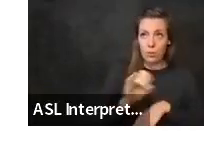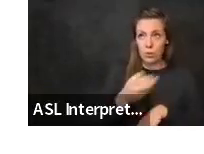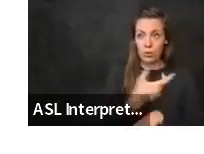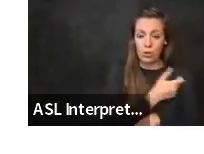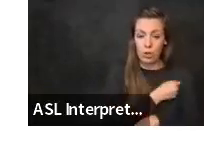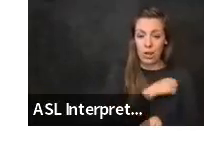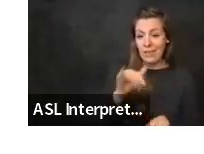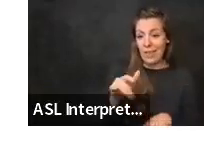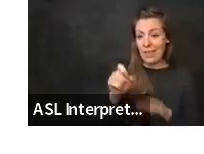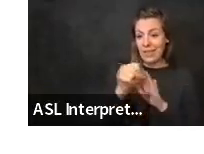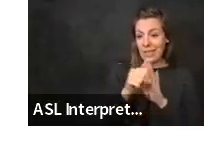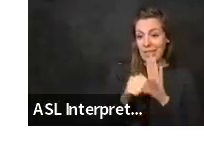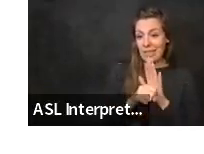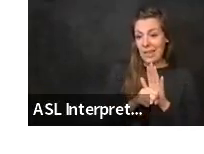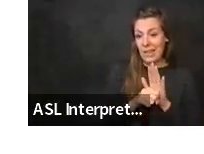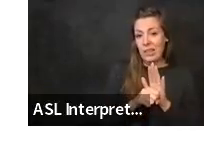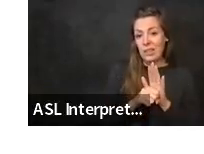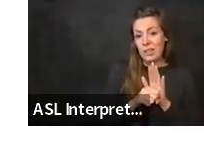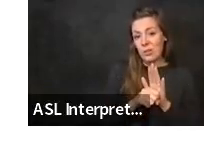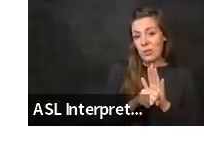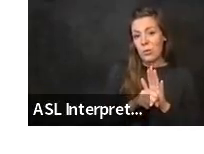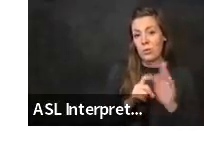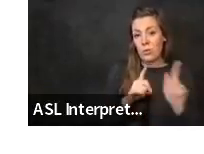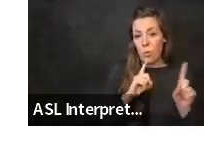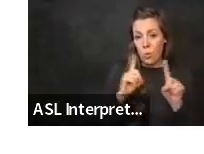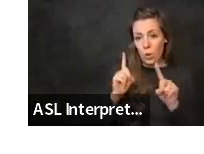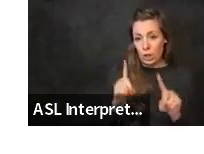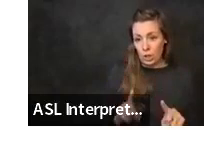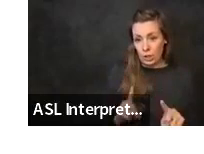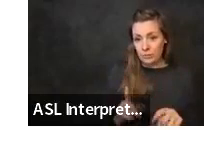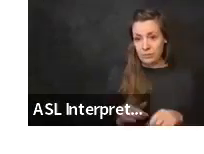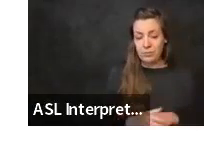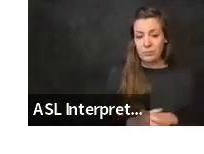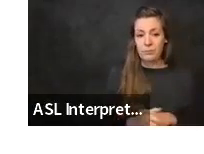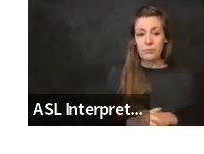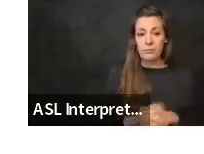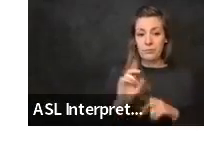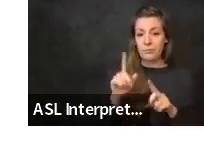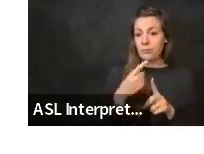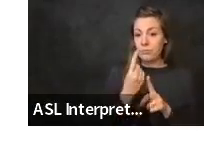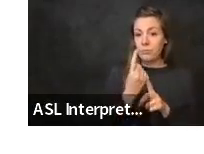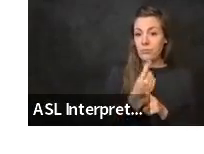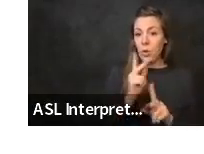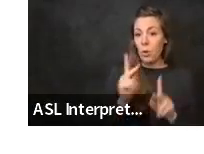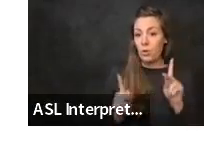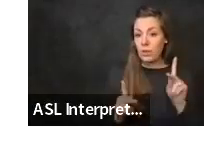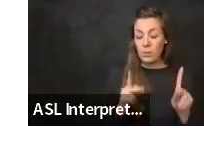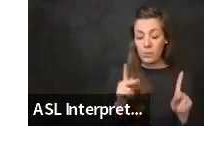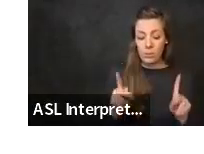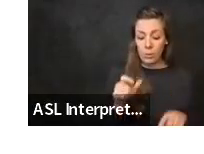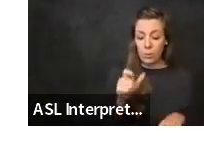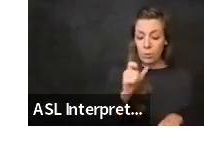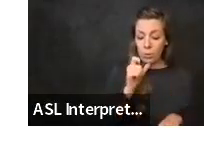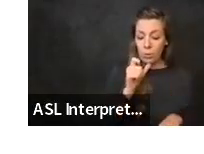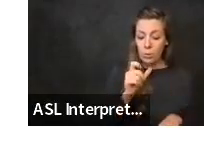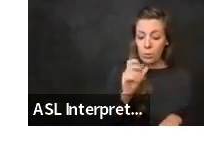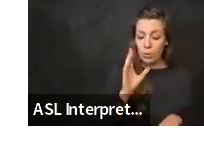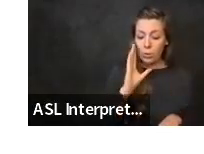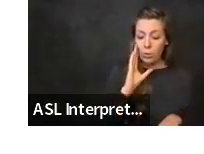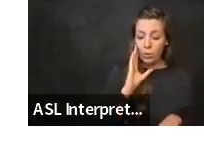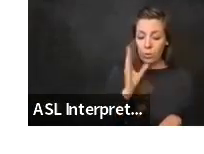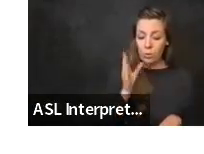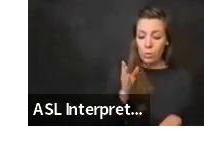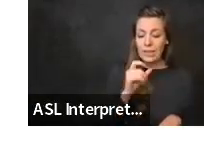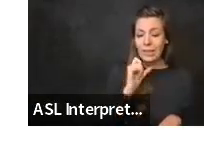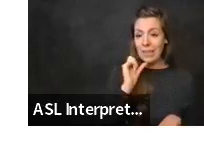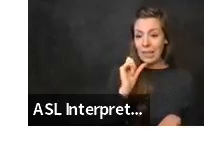state order and it's a mandate. And the only people that would not have to fulfill this mandate who are in